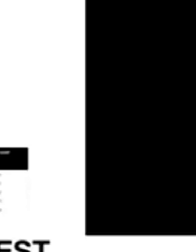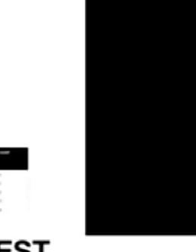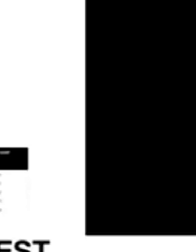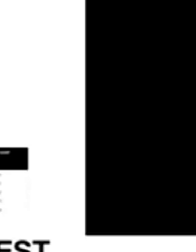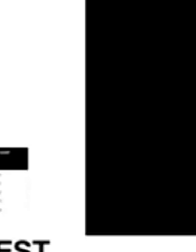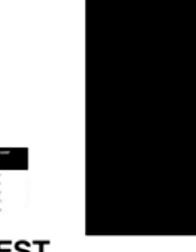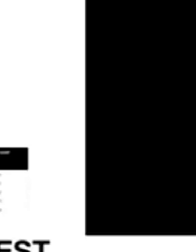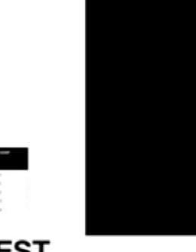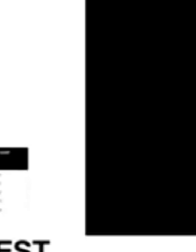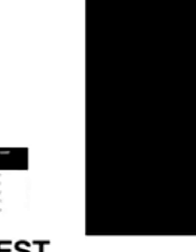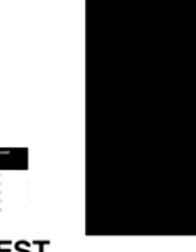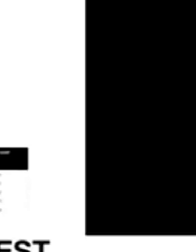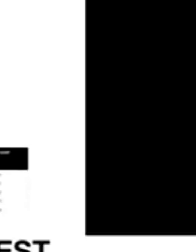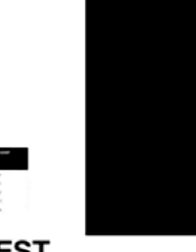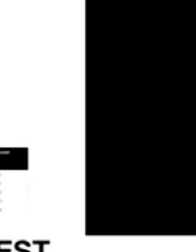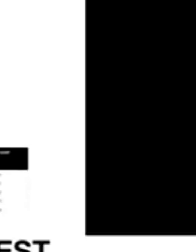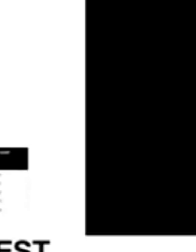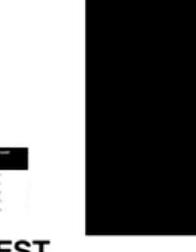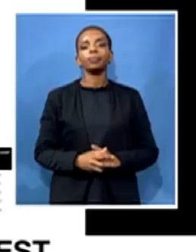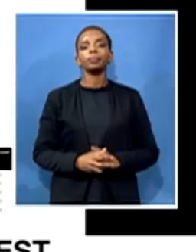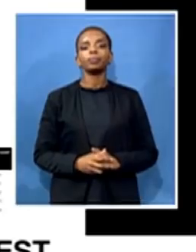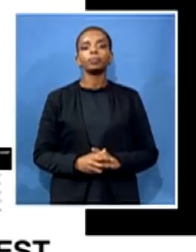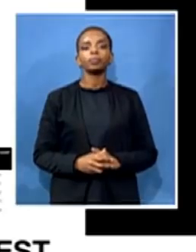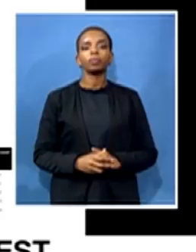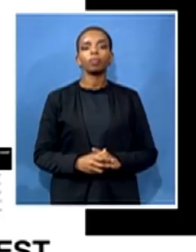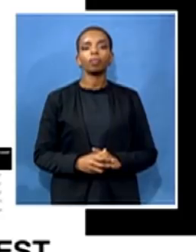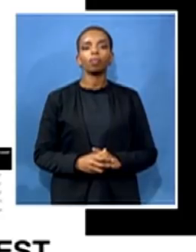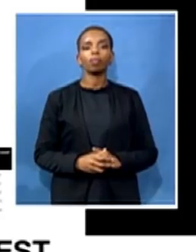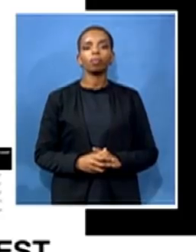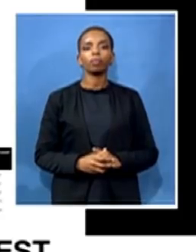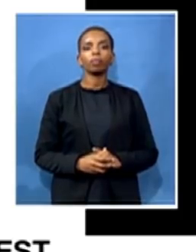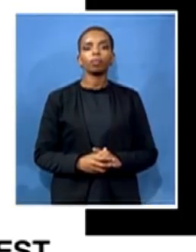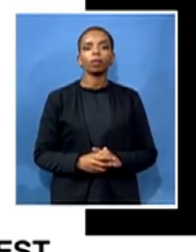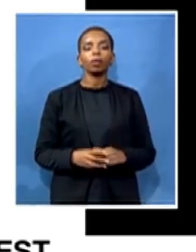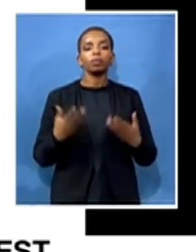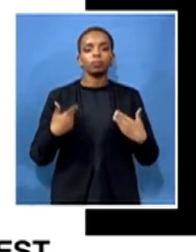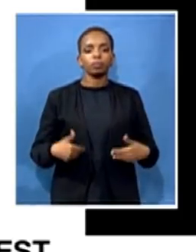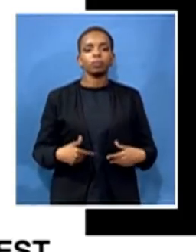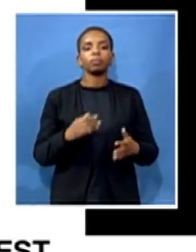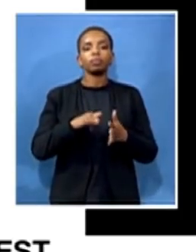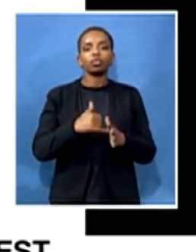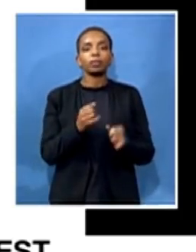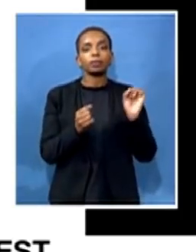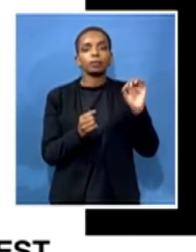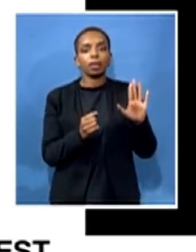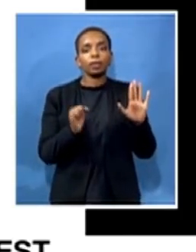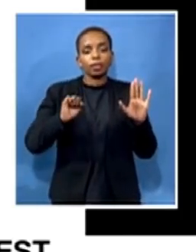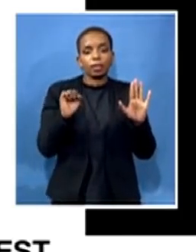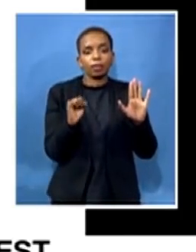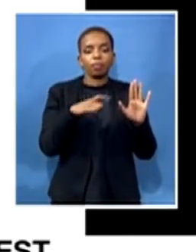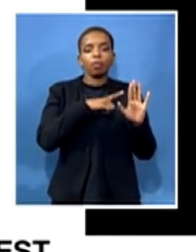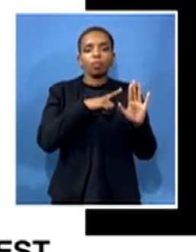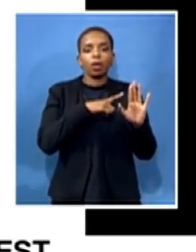So I'm just skipping those slides because now I know the Minister of Health will be here, so I don't have to deal with